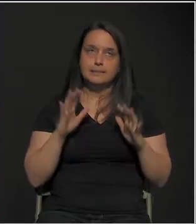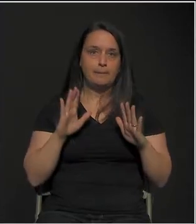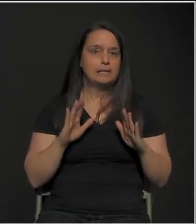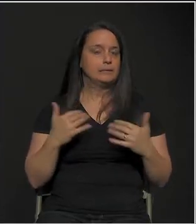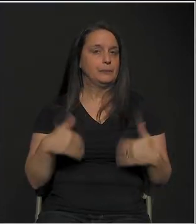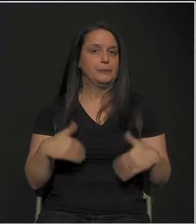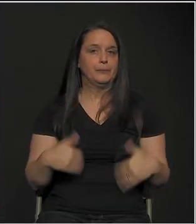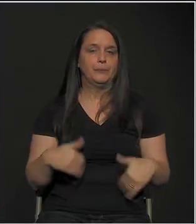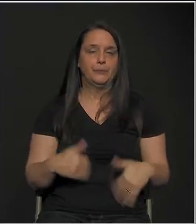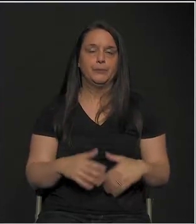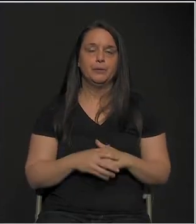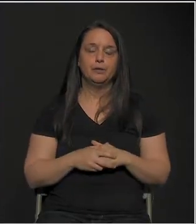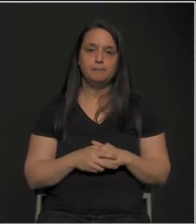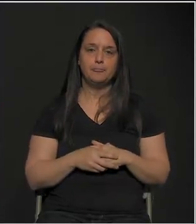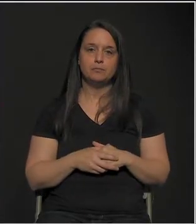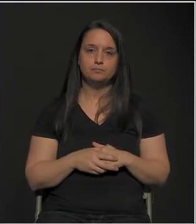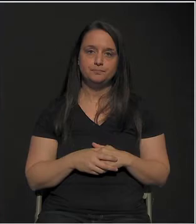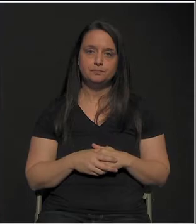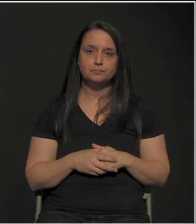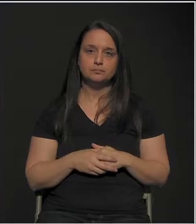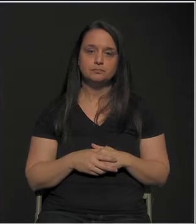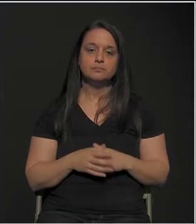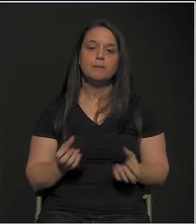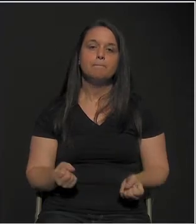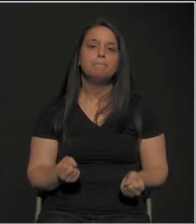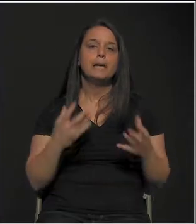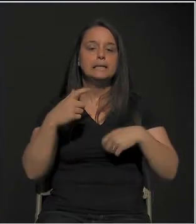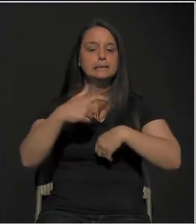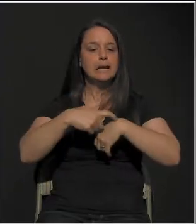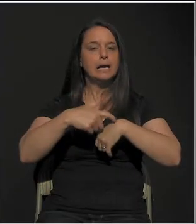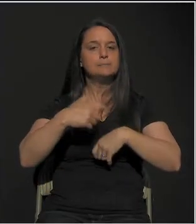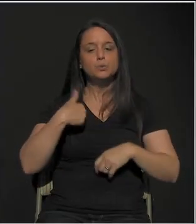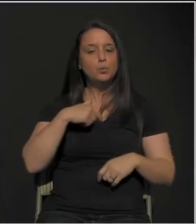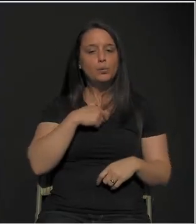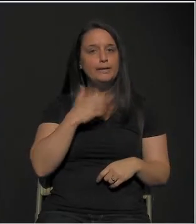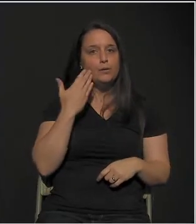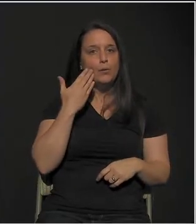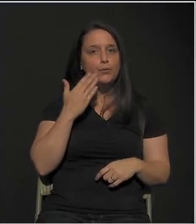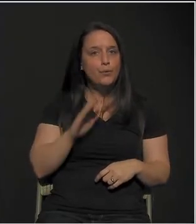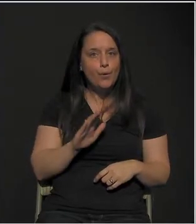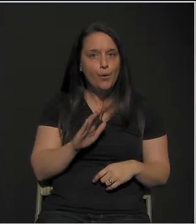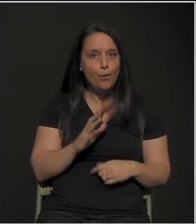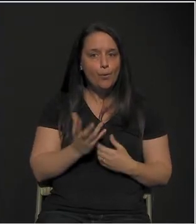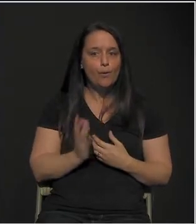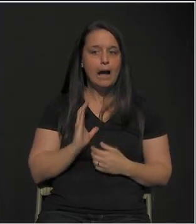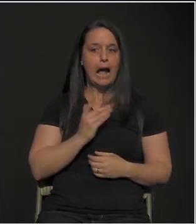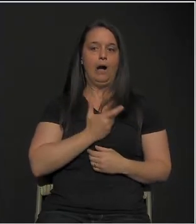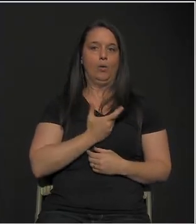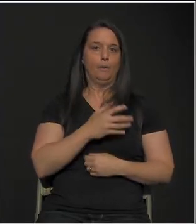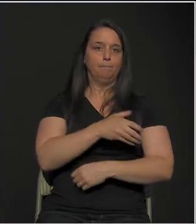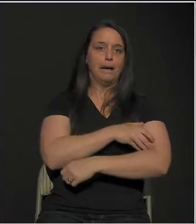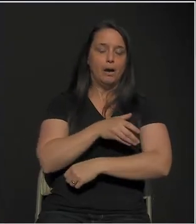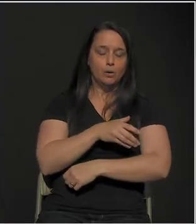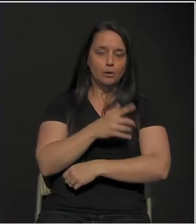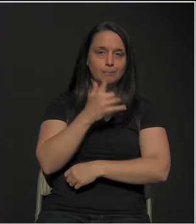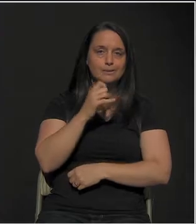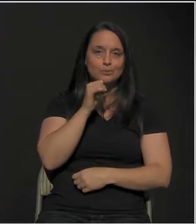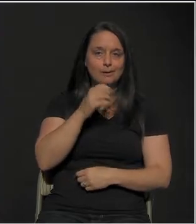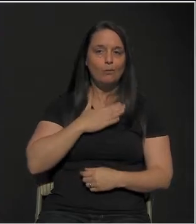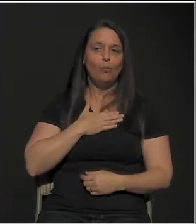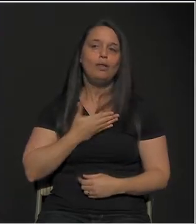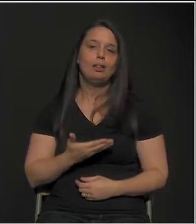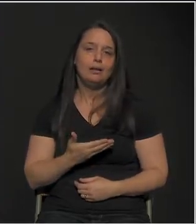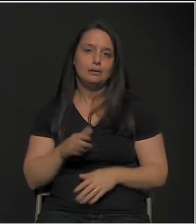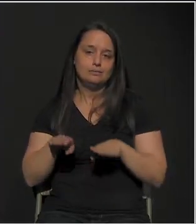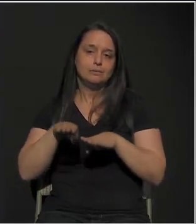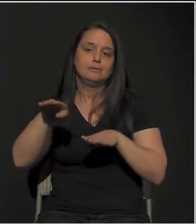amazing. Lots of times we don't know the power that we have because we aren't willing to step into the